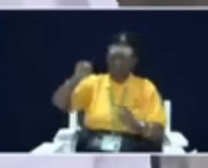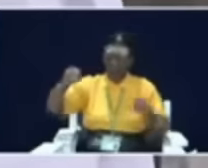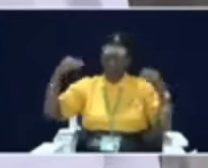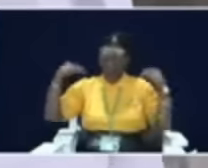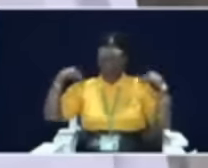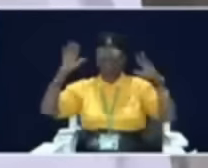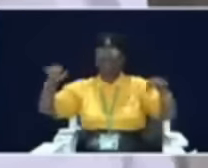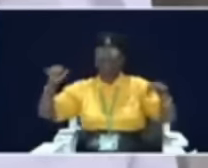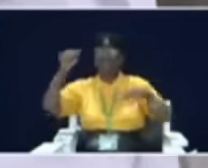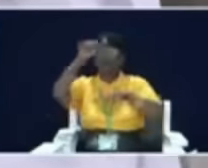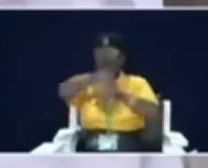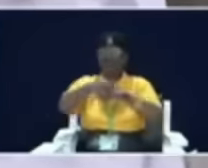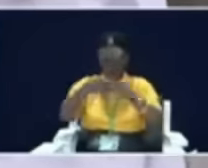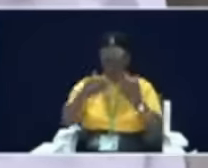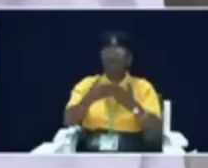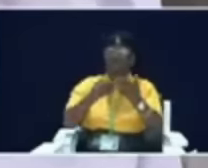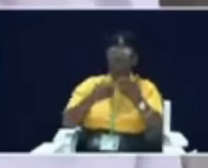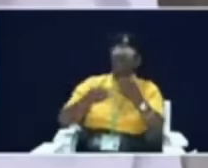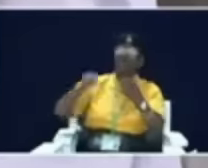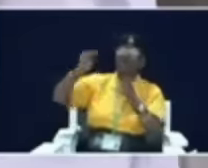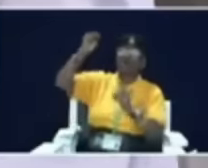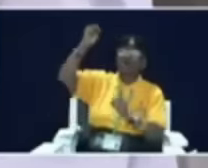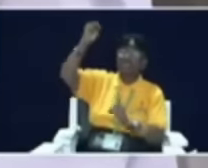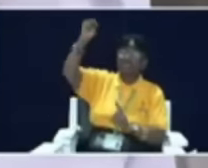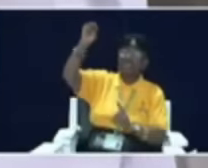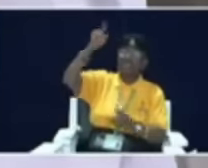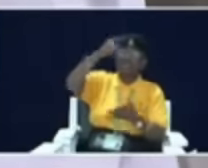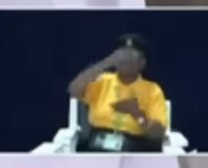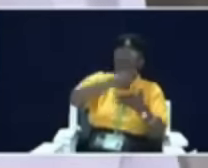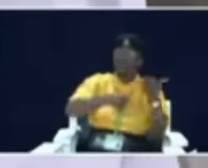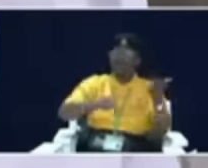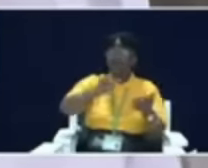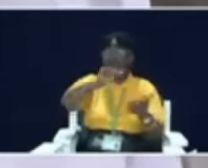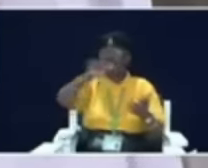earth adore Him. Angels bow before Him.